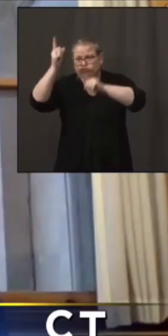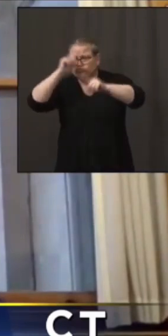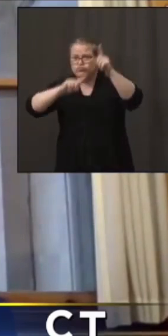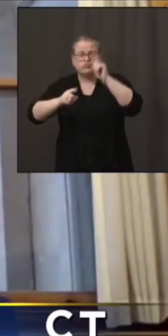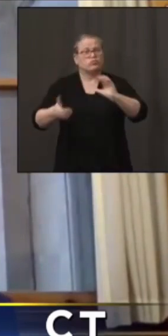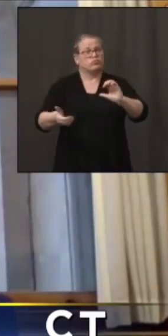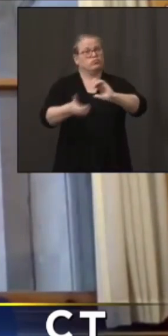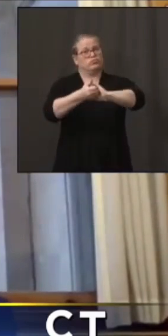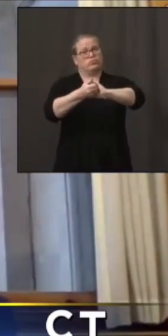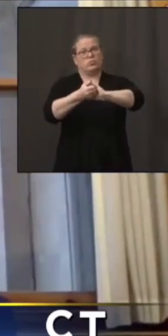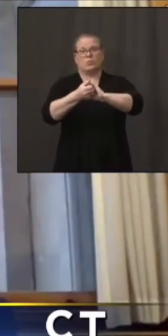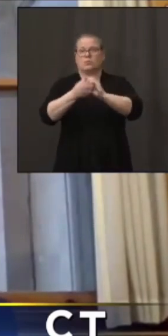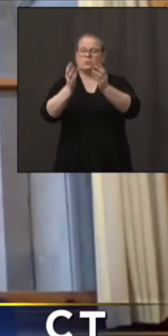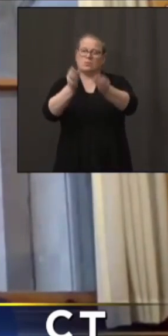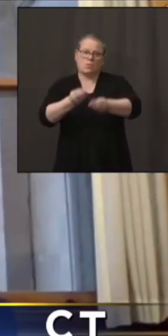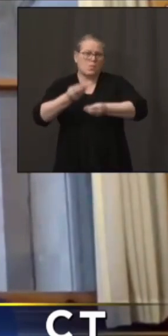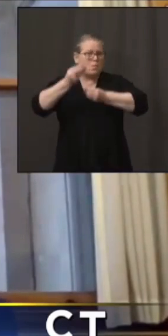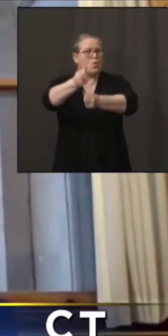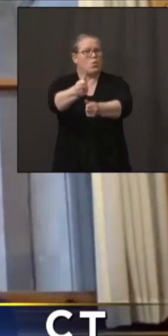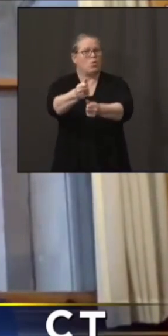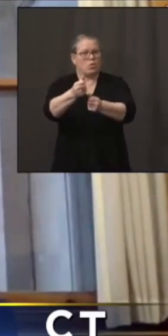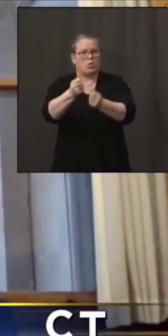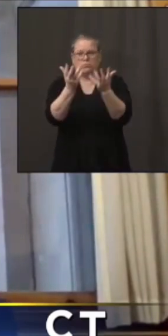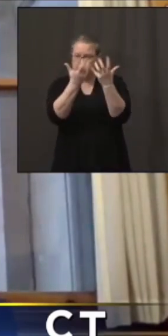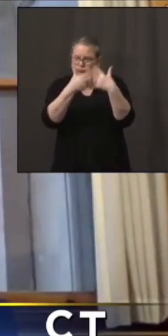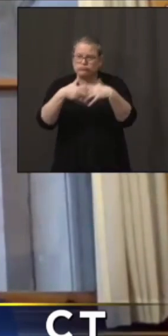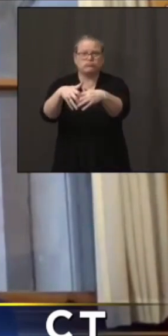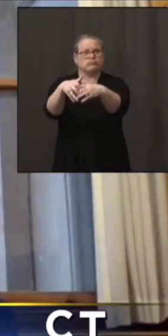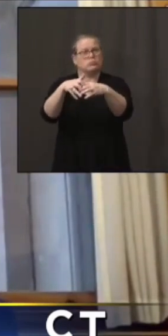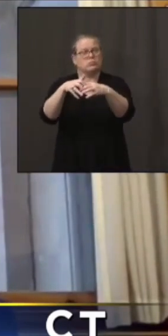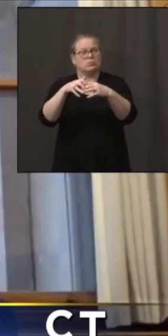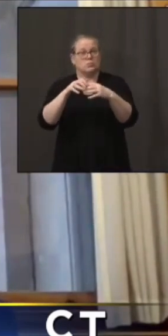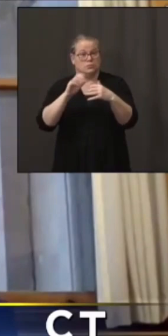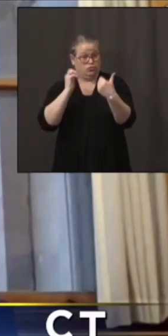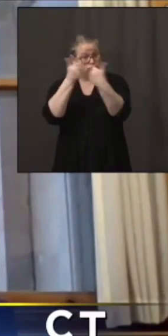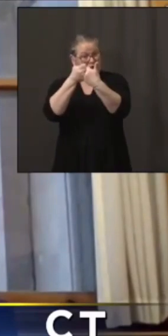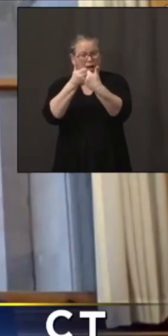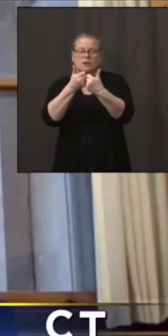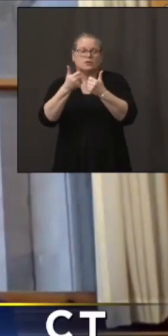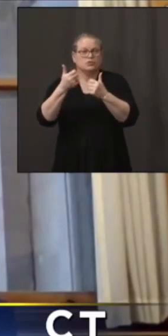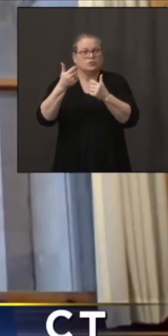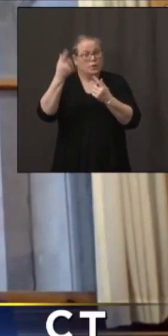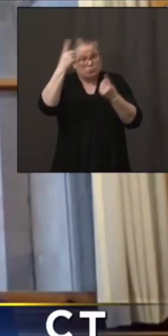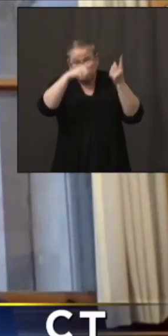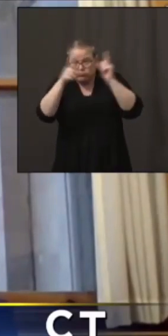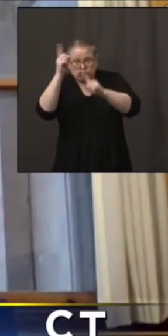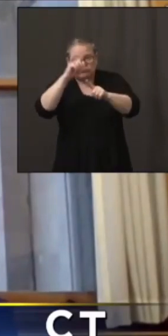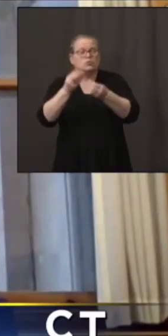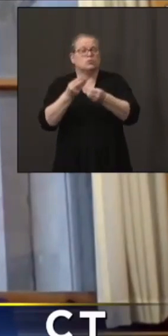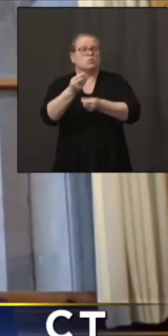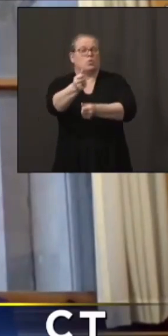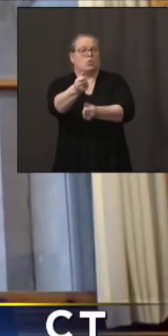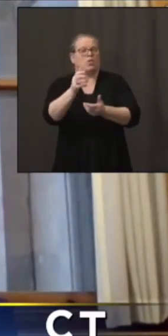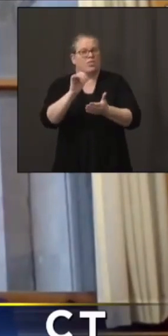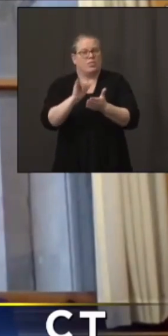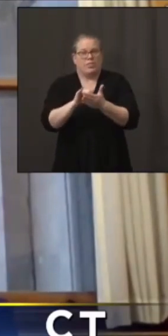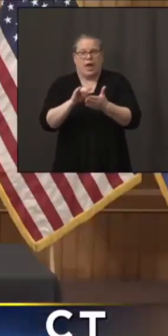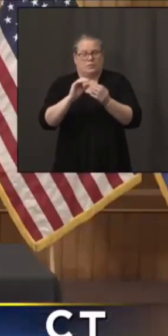this is just the next iteration of that. And I think it's really the partnership that's gotten us off to a good start.